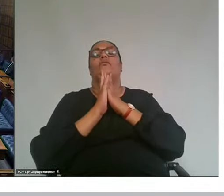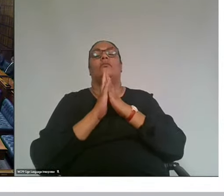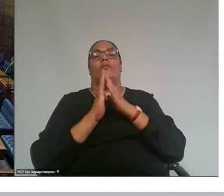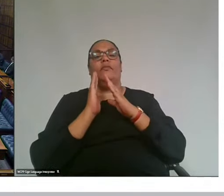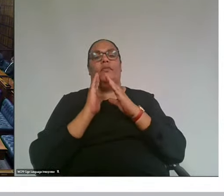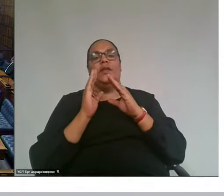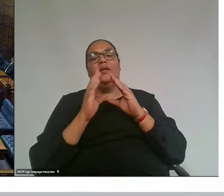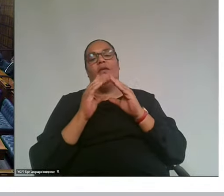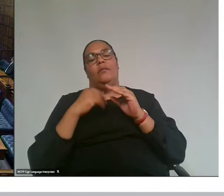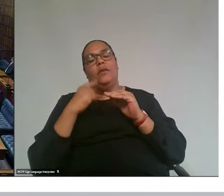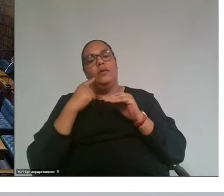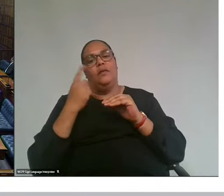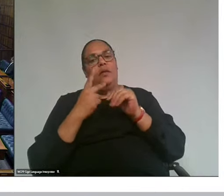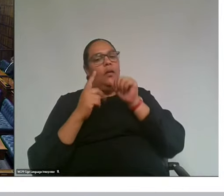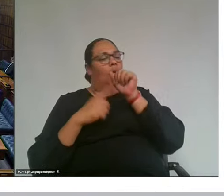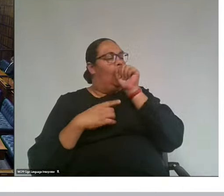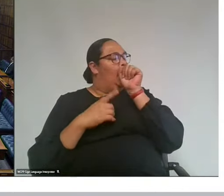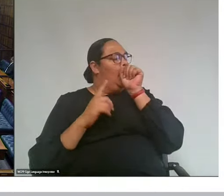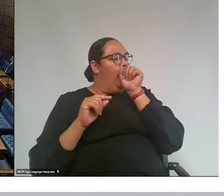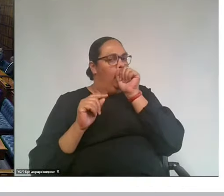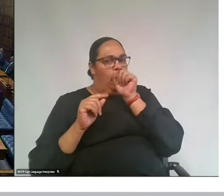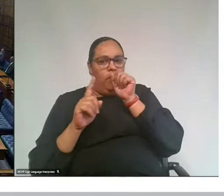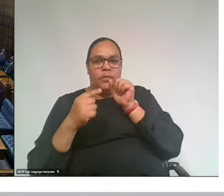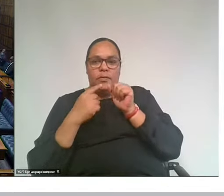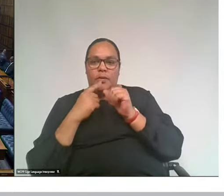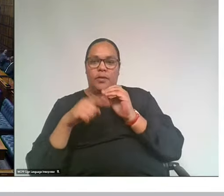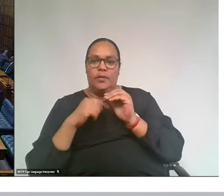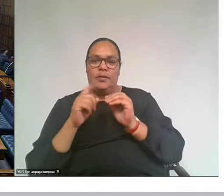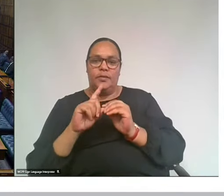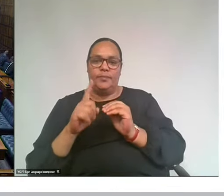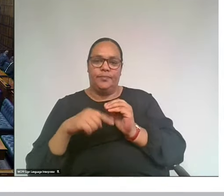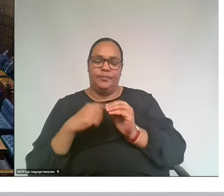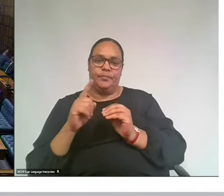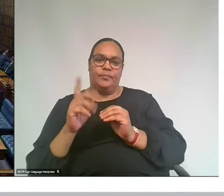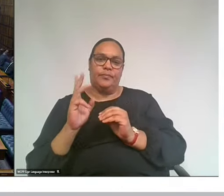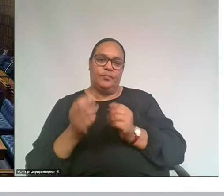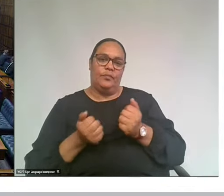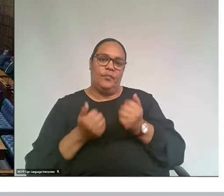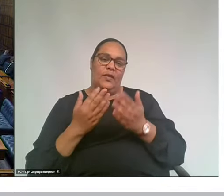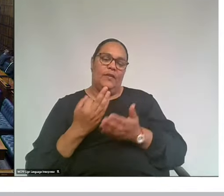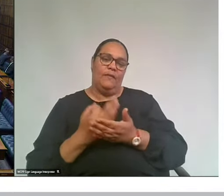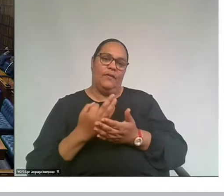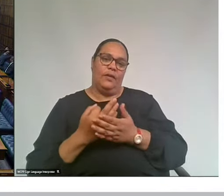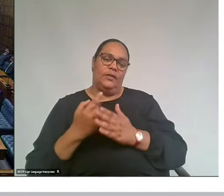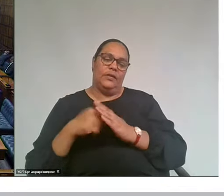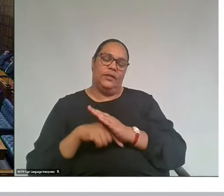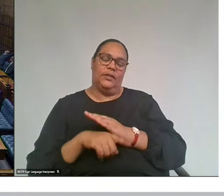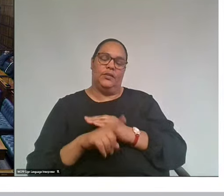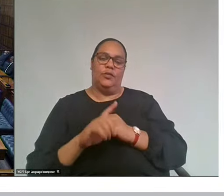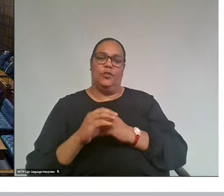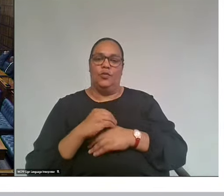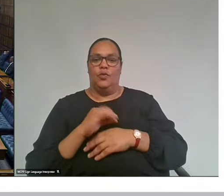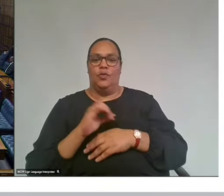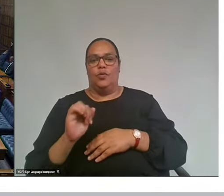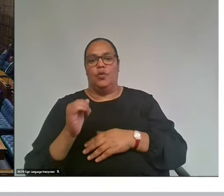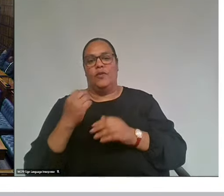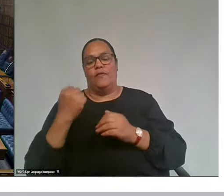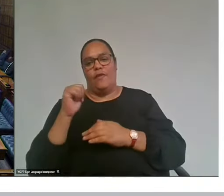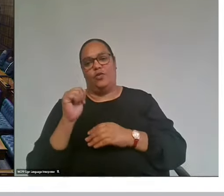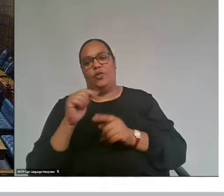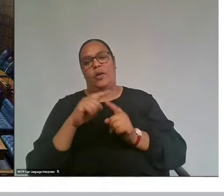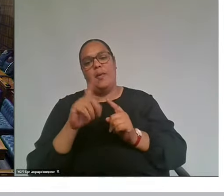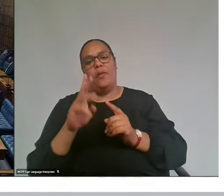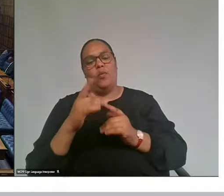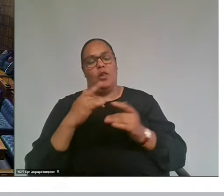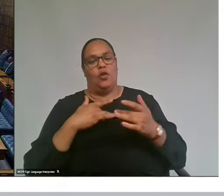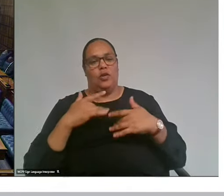it's also interesting um they mentioned that they will still be providing funding DTI um to the factories but that they were